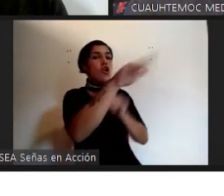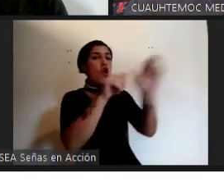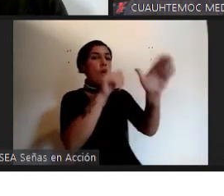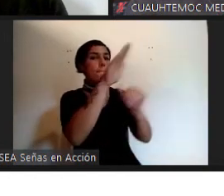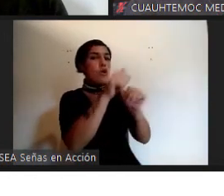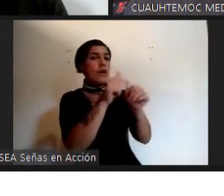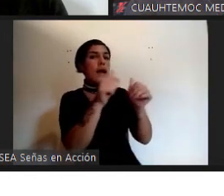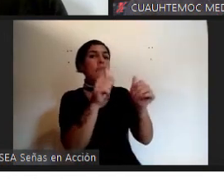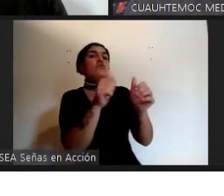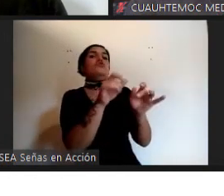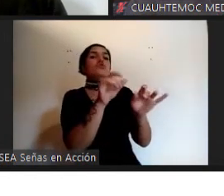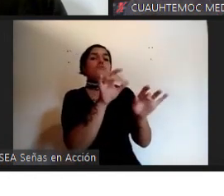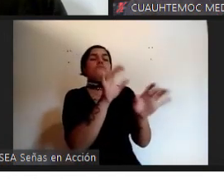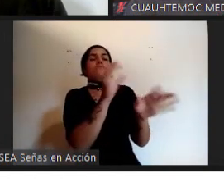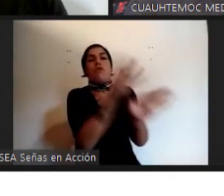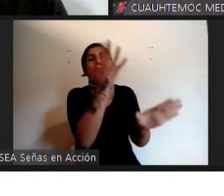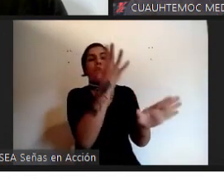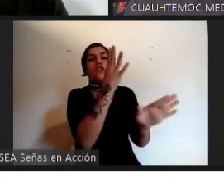invite less